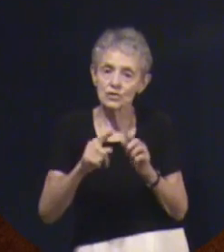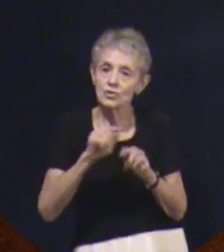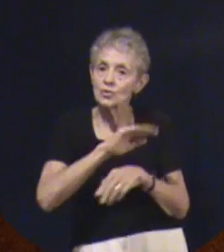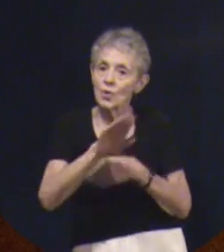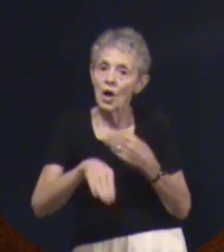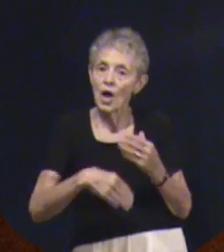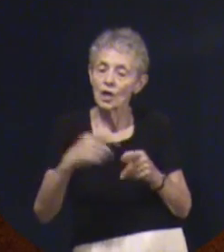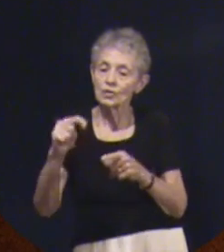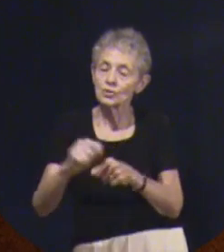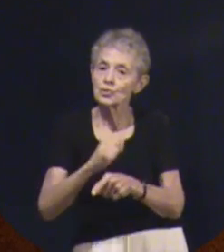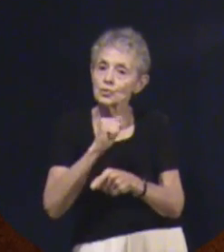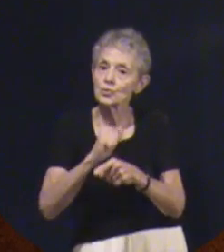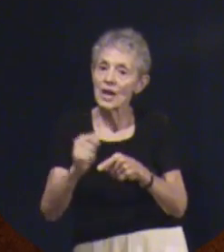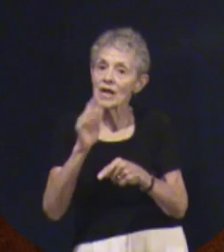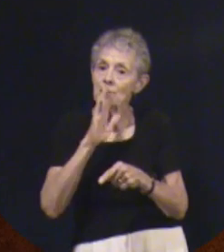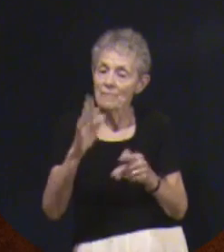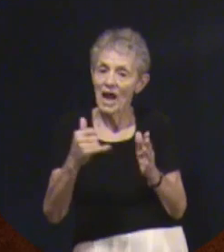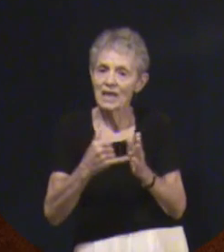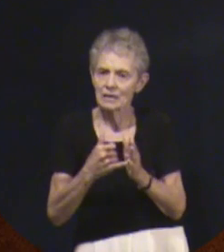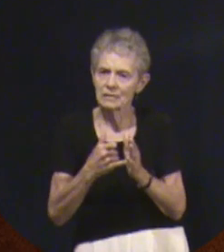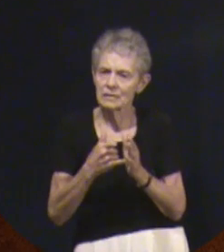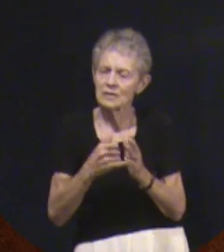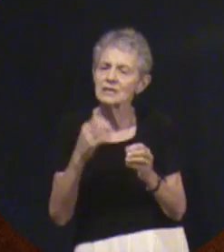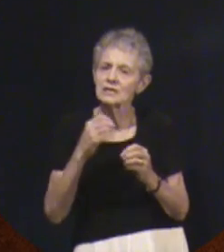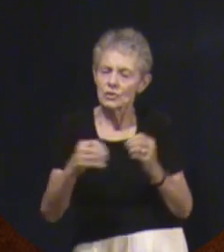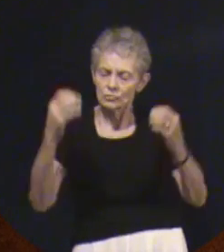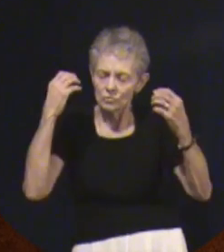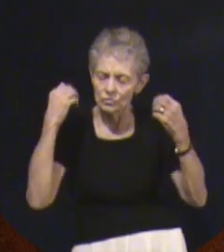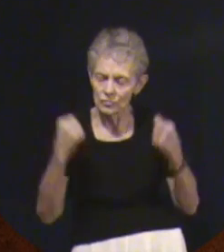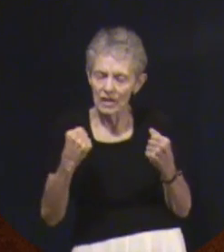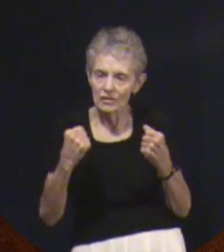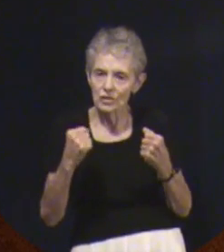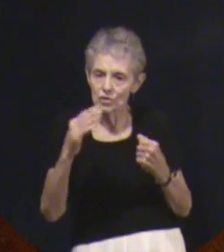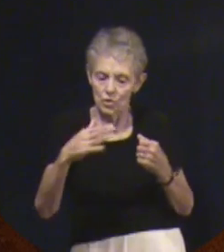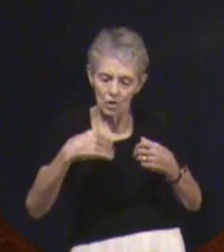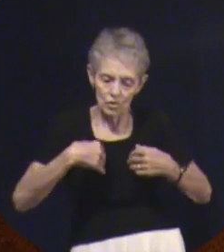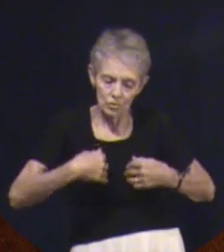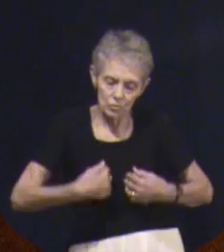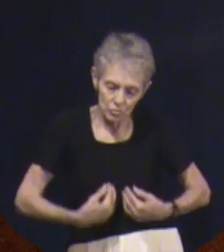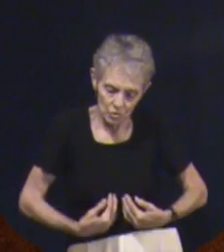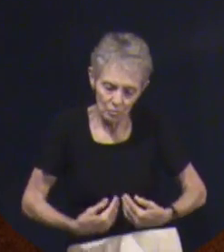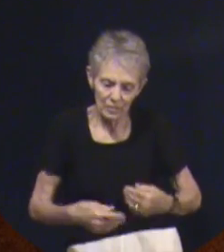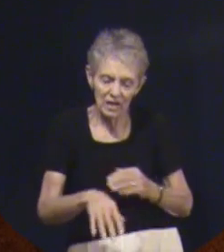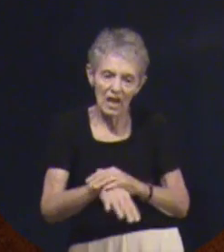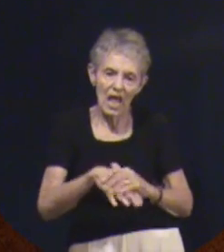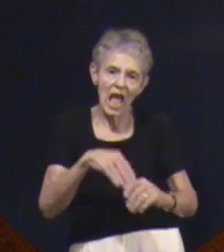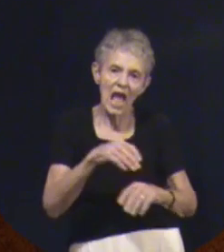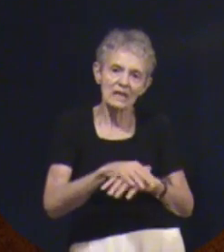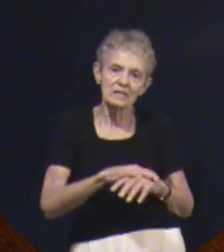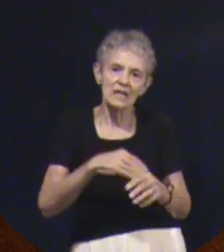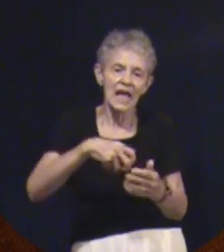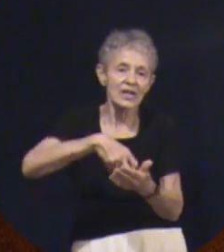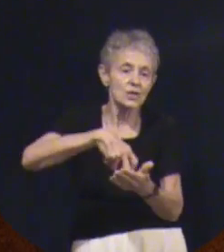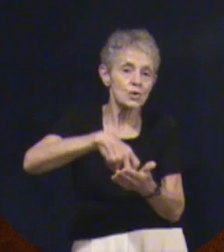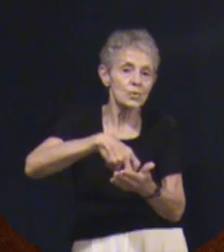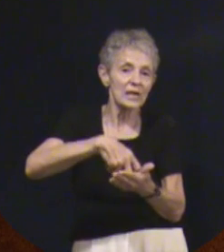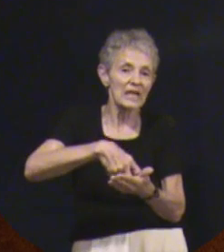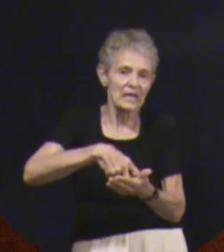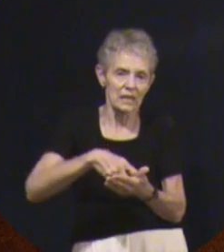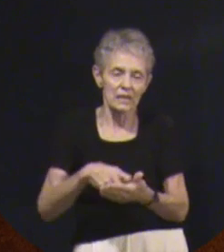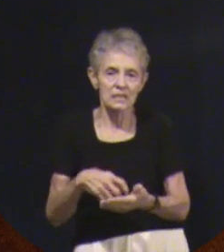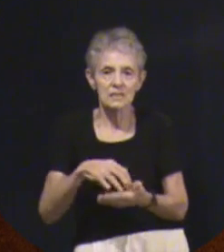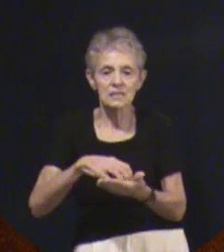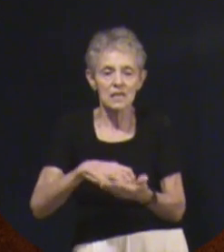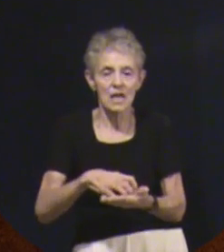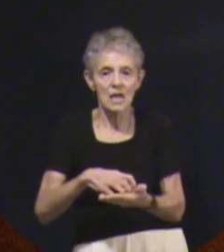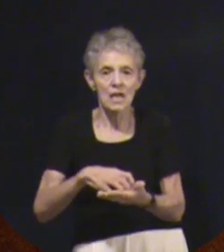are trained by it. So strengthen your drooping hands and your weak knees.